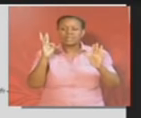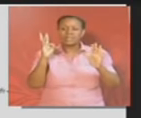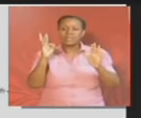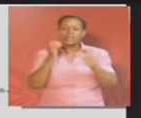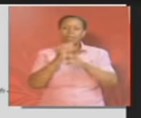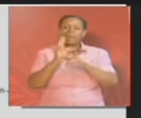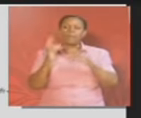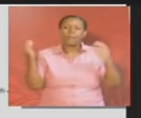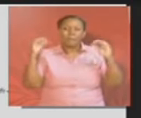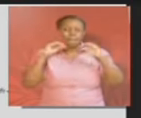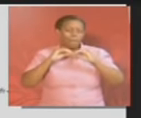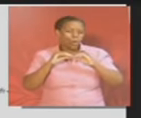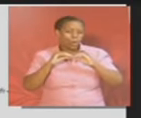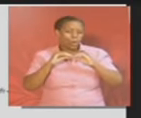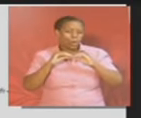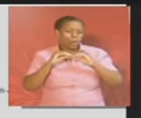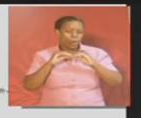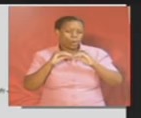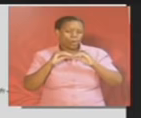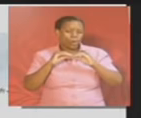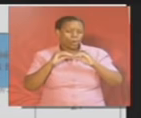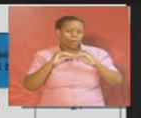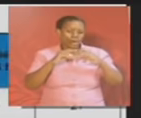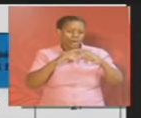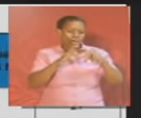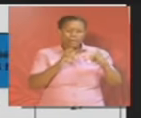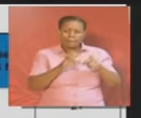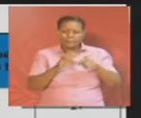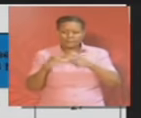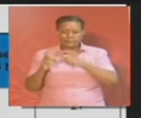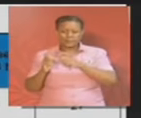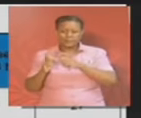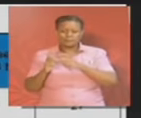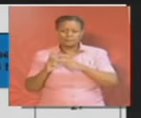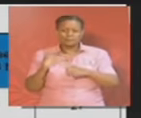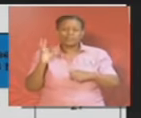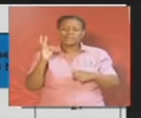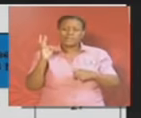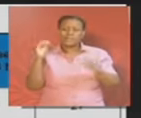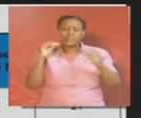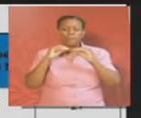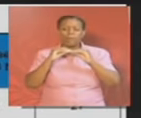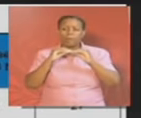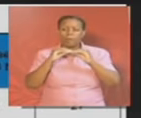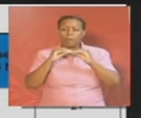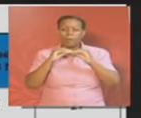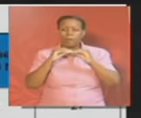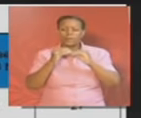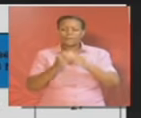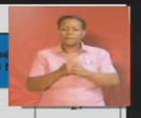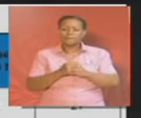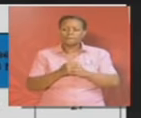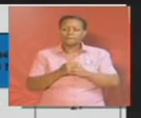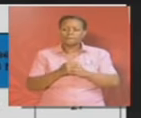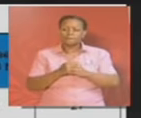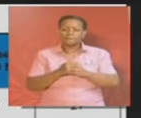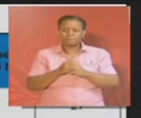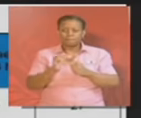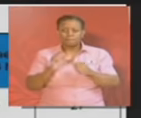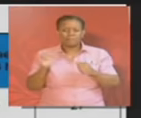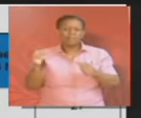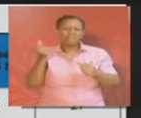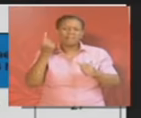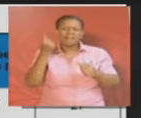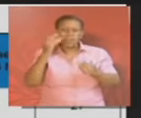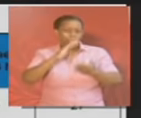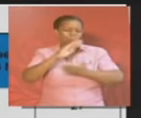cluster. As we move to the other side, we take a look at a breakdown of the information that we see in